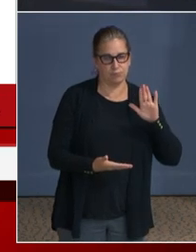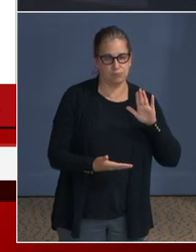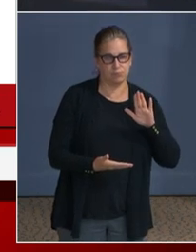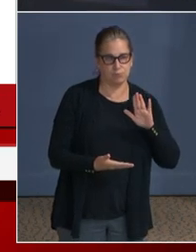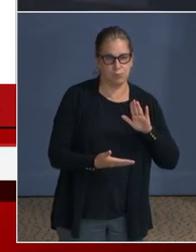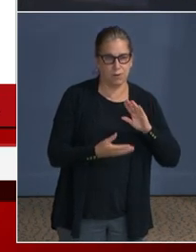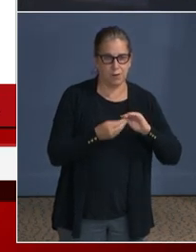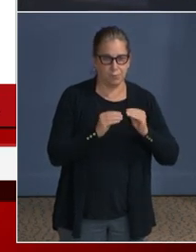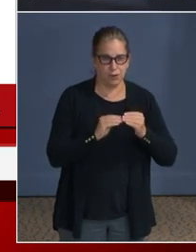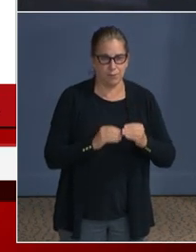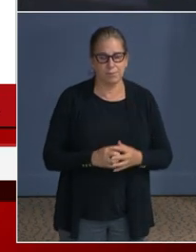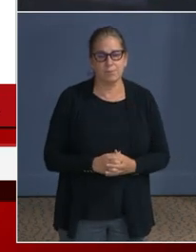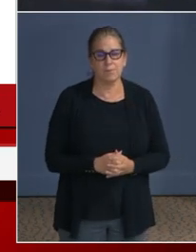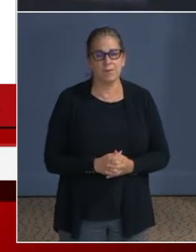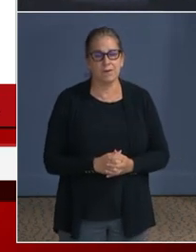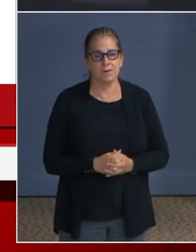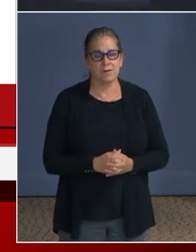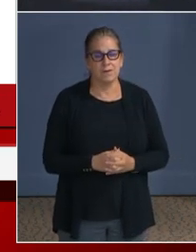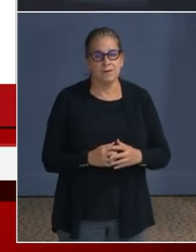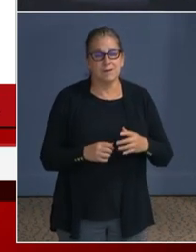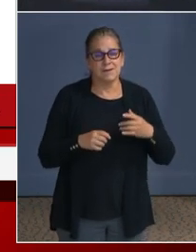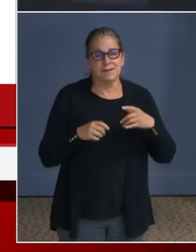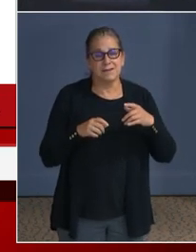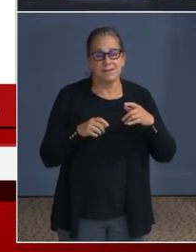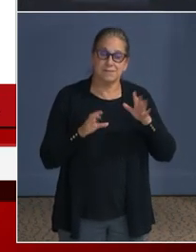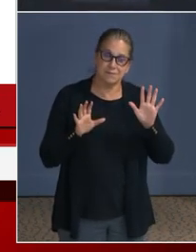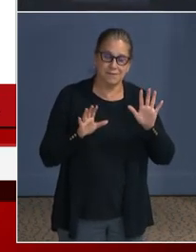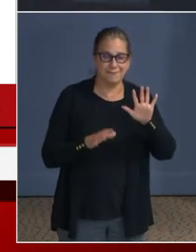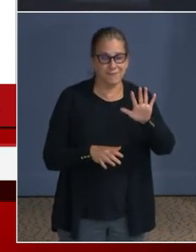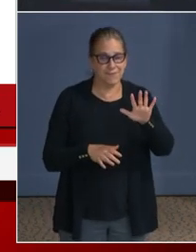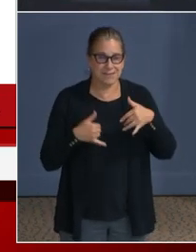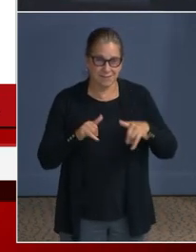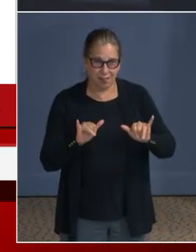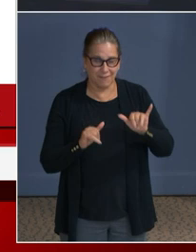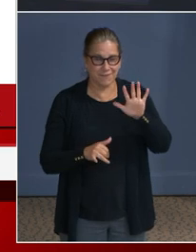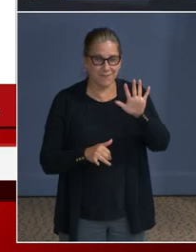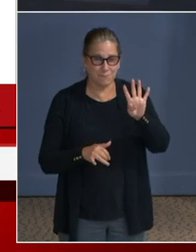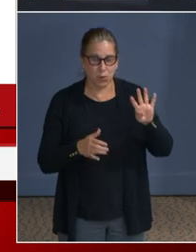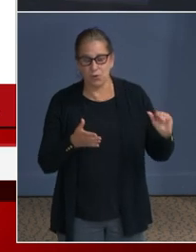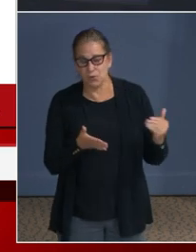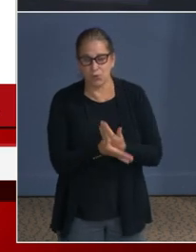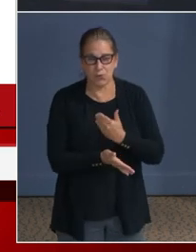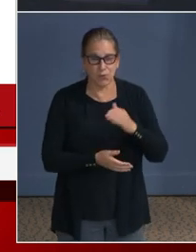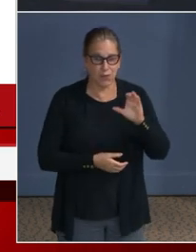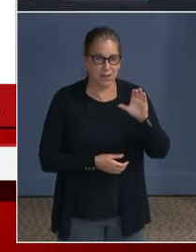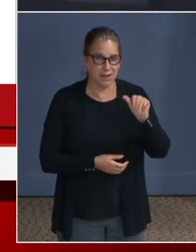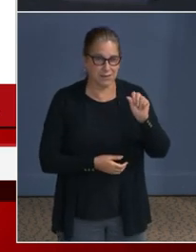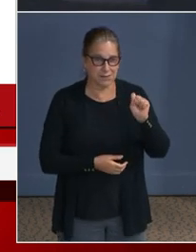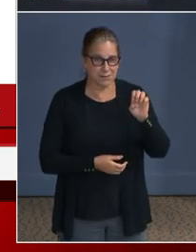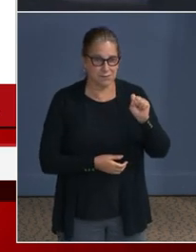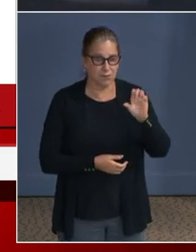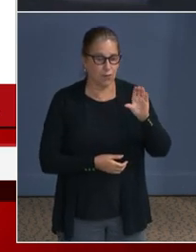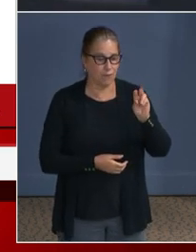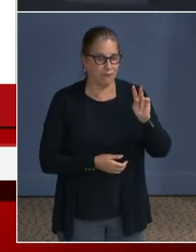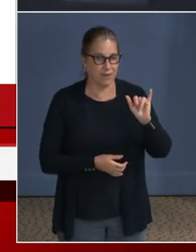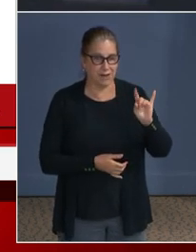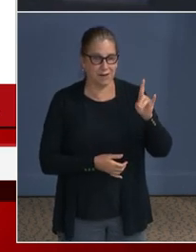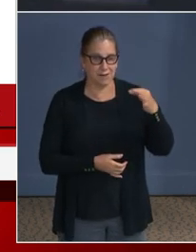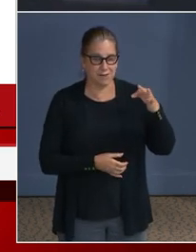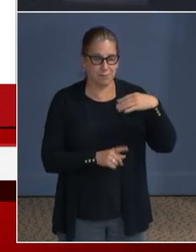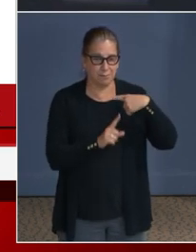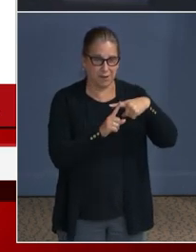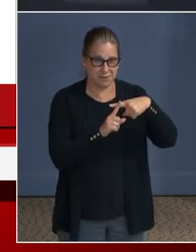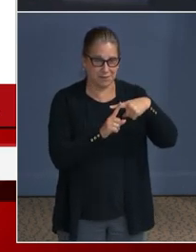announced 54 new cases of COVID in our community, and sadly, an additional Washingtonian has succumbed to